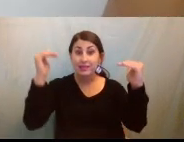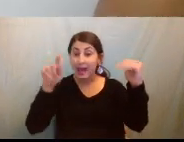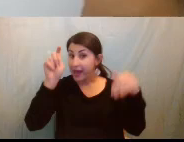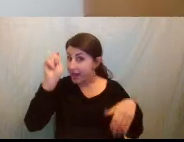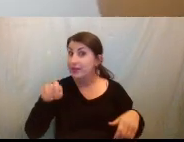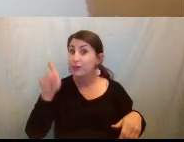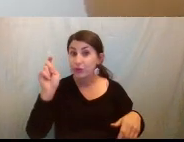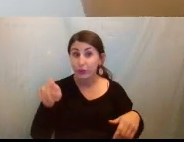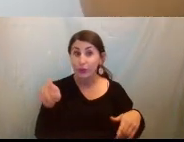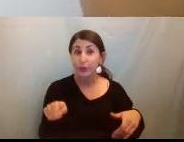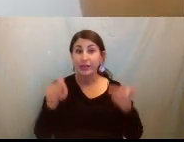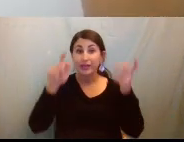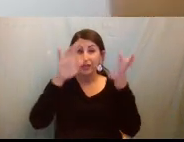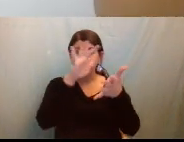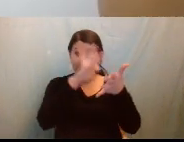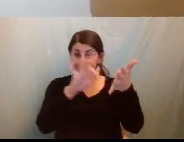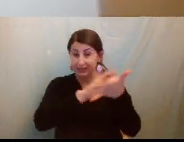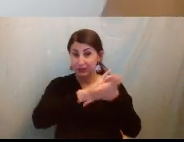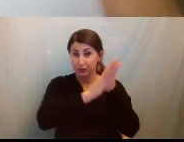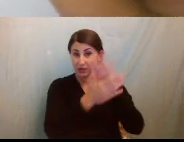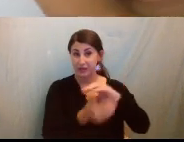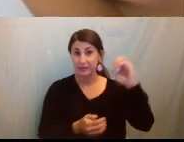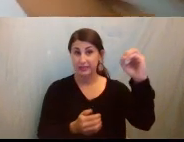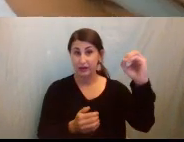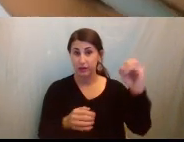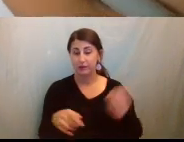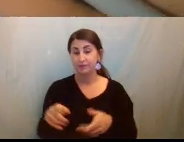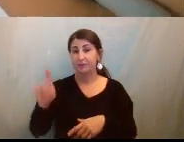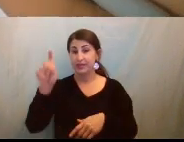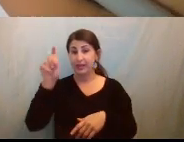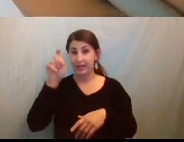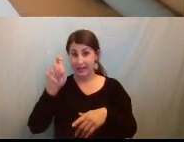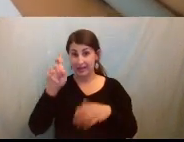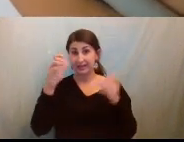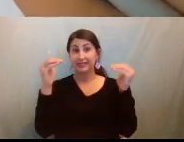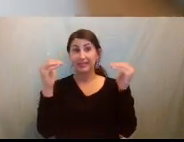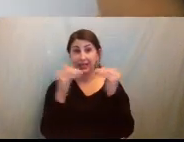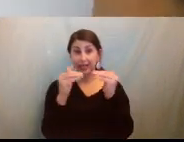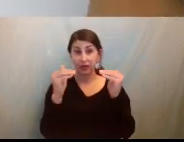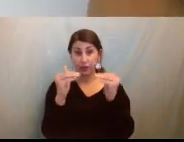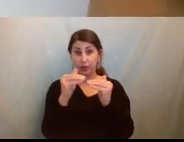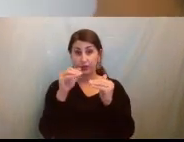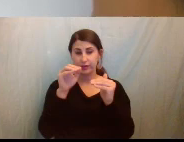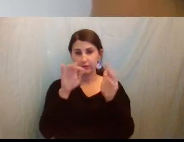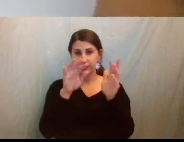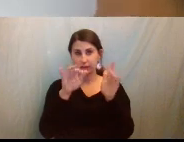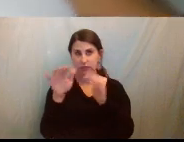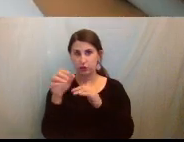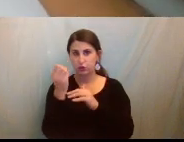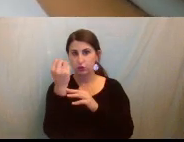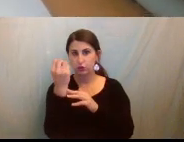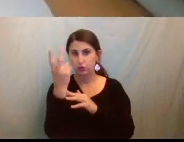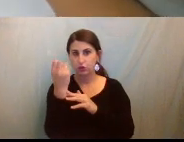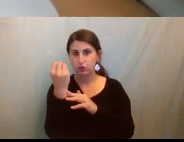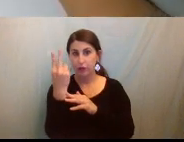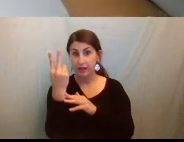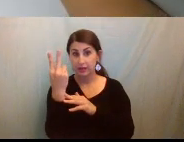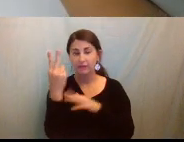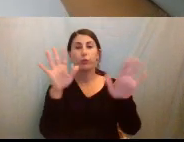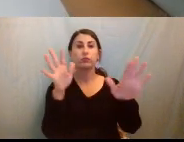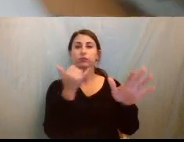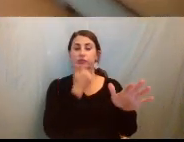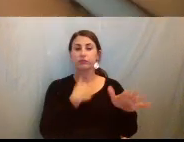balance. All right, so this cancels to make 0. Then I'm left with x equals 8, 9, 10, 11,